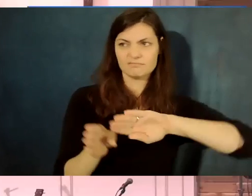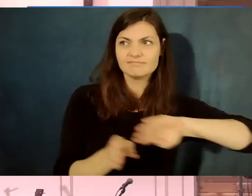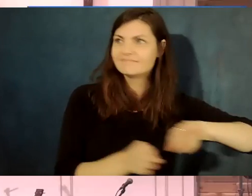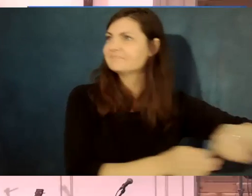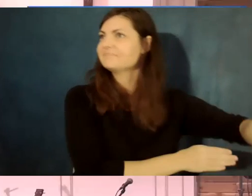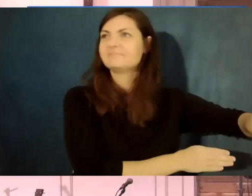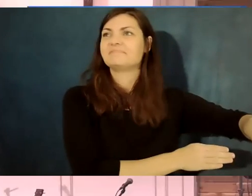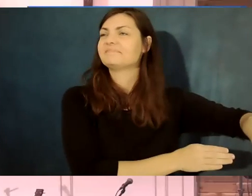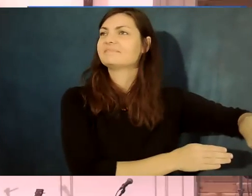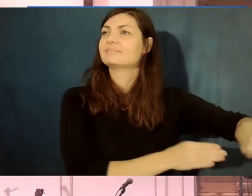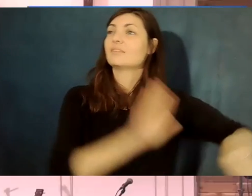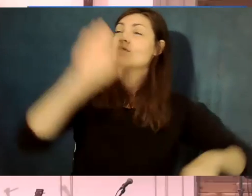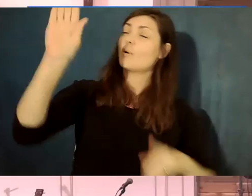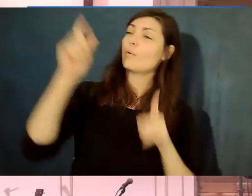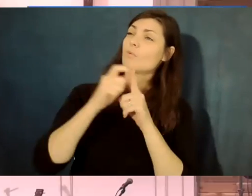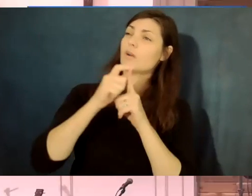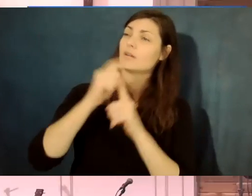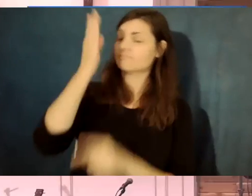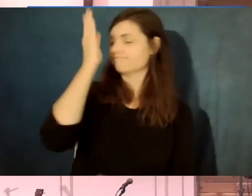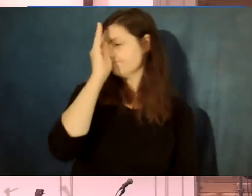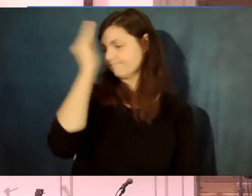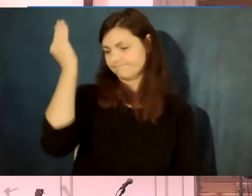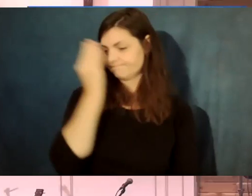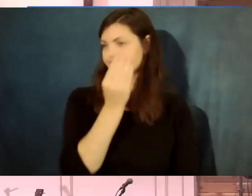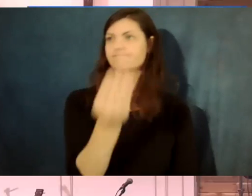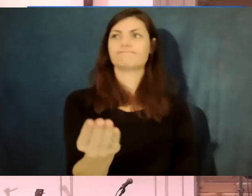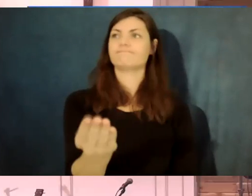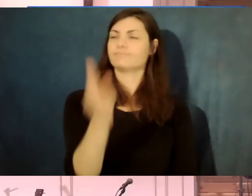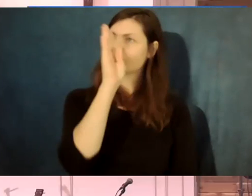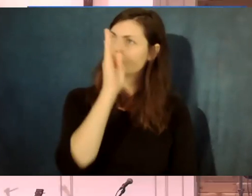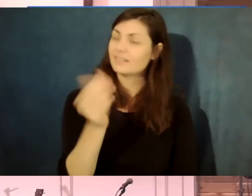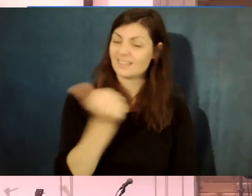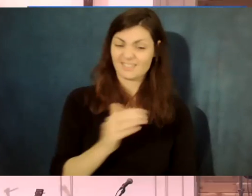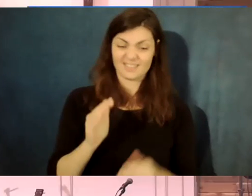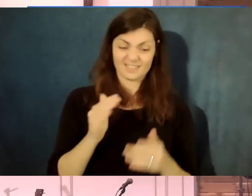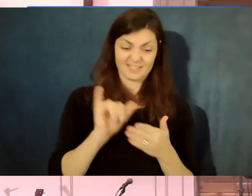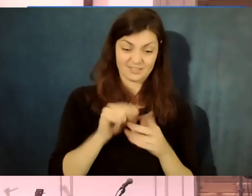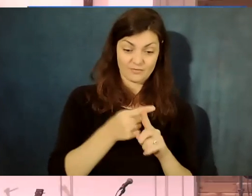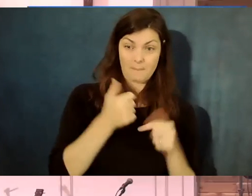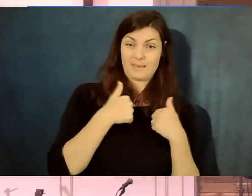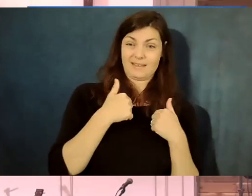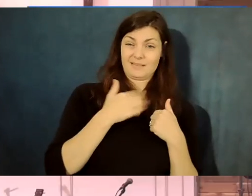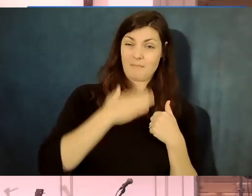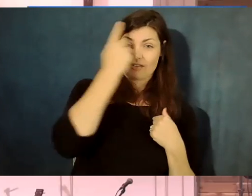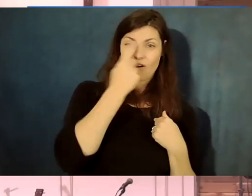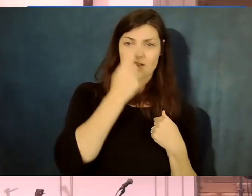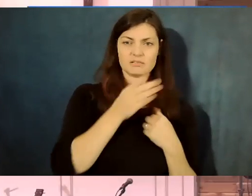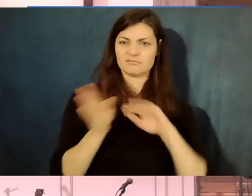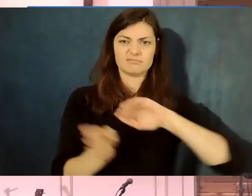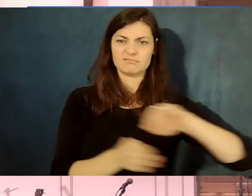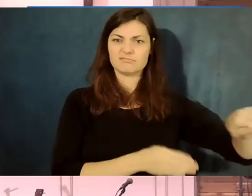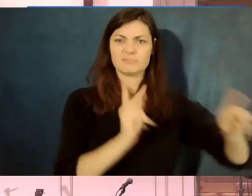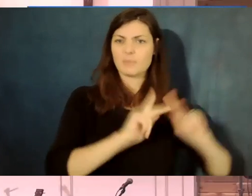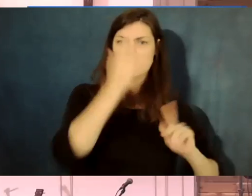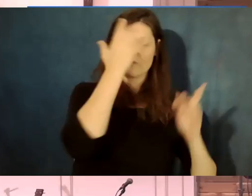sufficiently so that your word comes through. I pray anything that comes that's me from my thoughts would not be remembered,